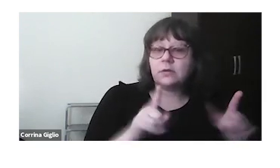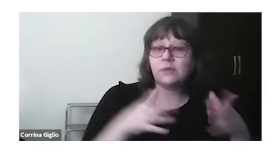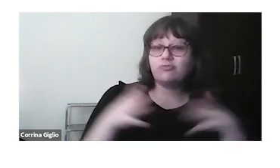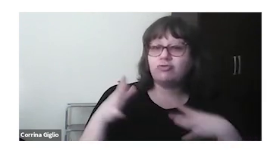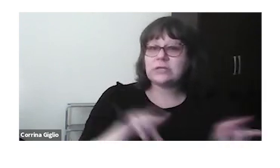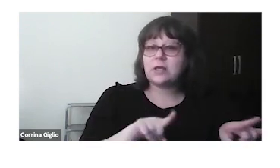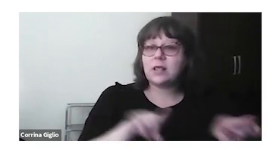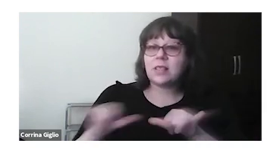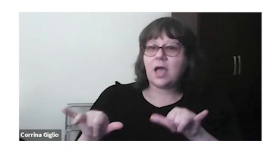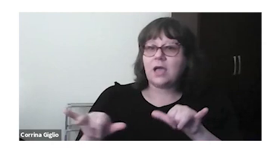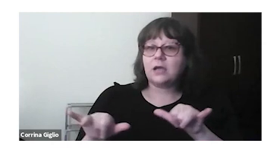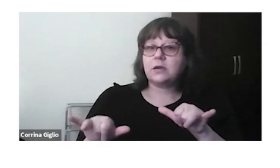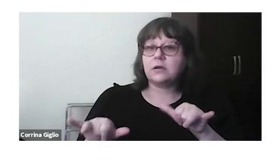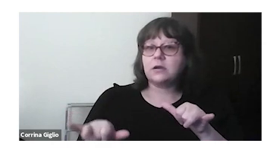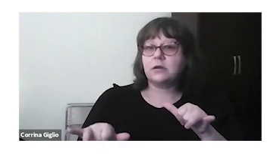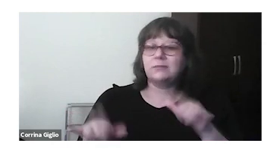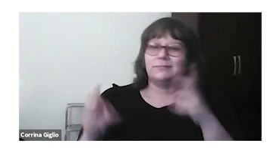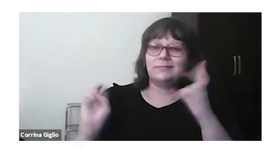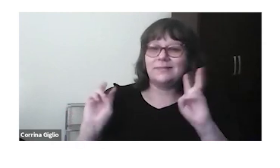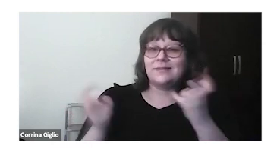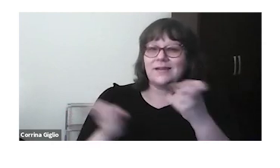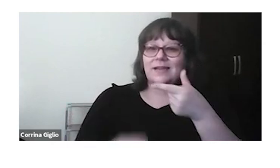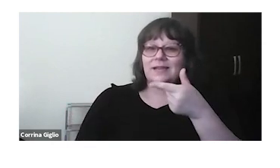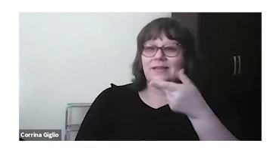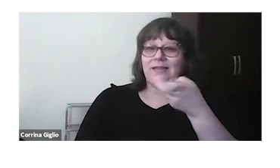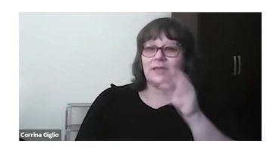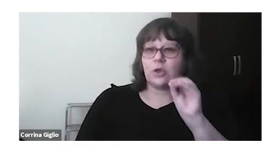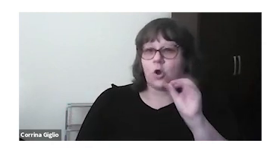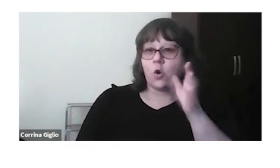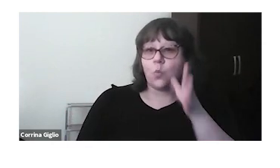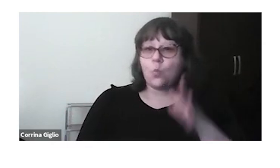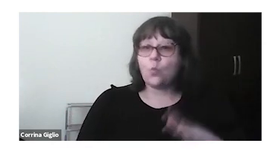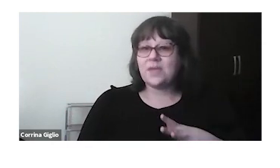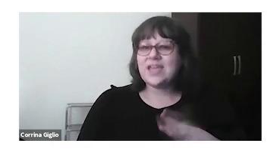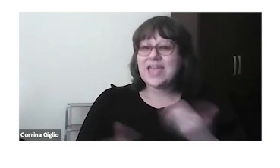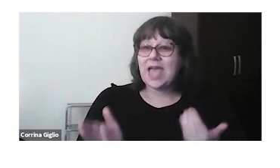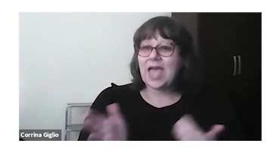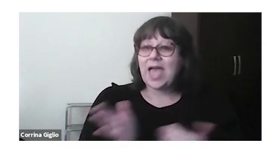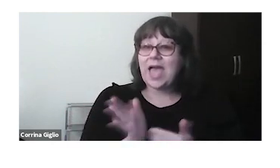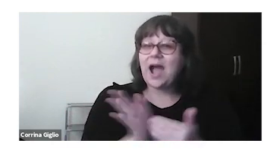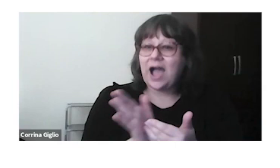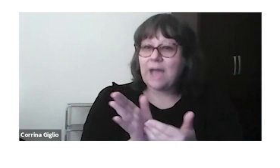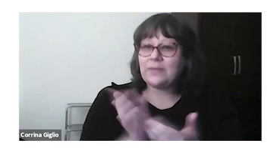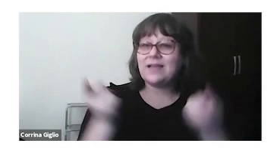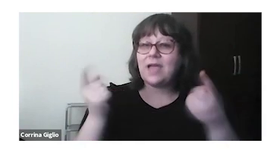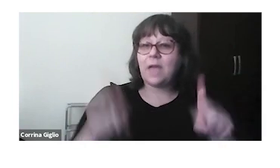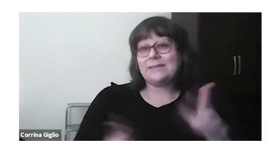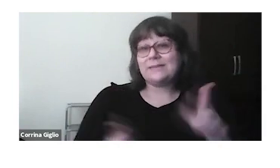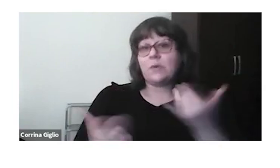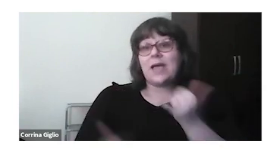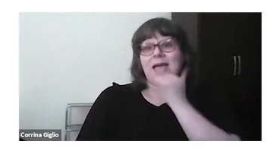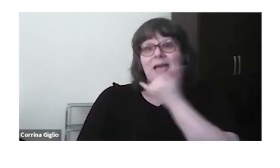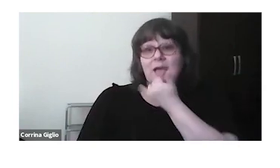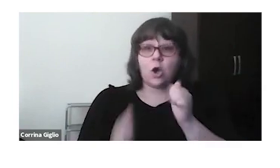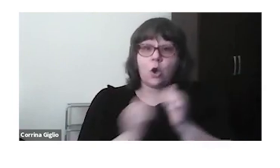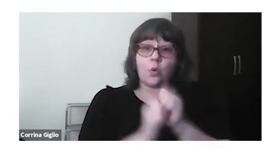know, someone who's ghetto. And so, you know, it happens accidentally in the case of, you know,